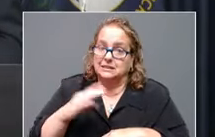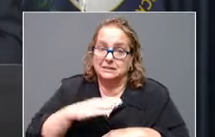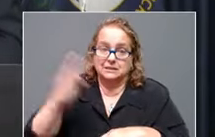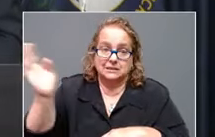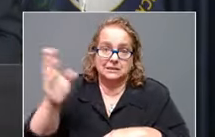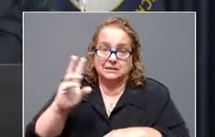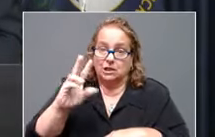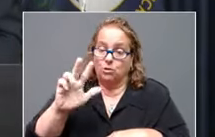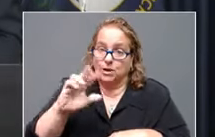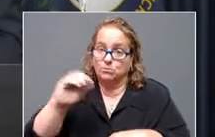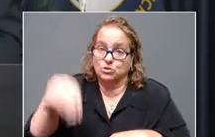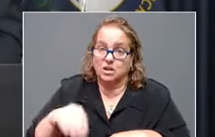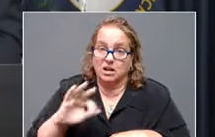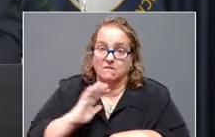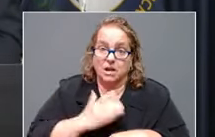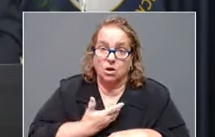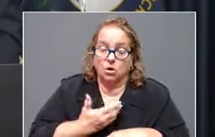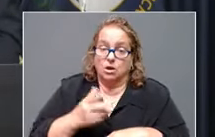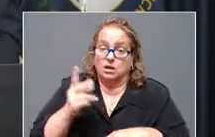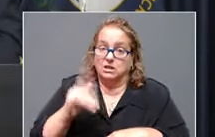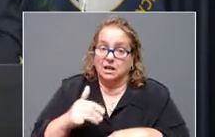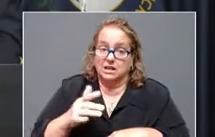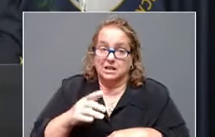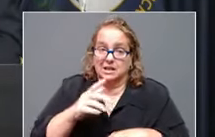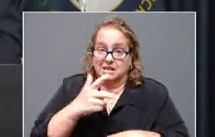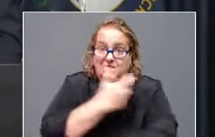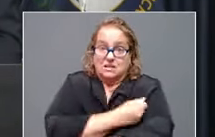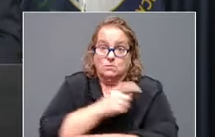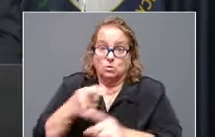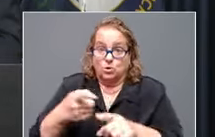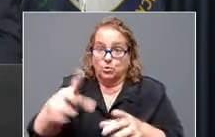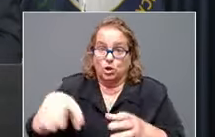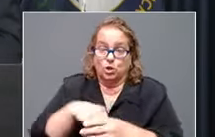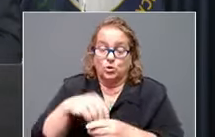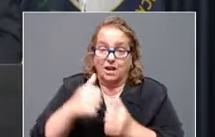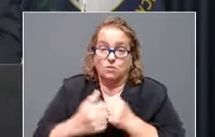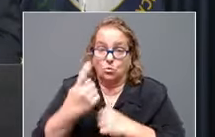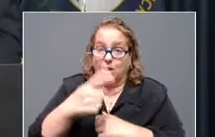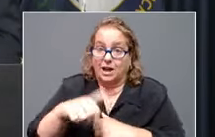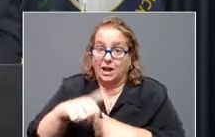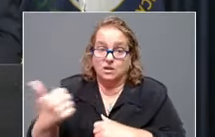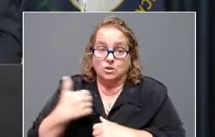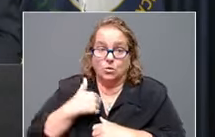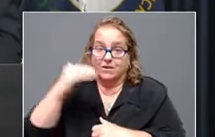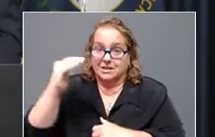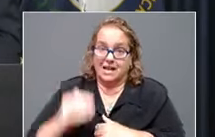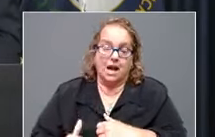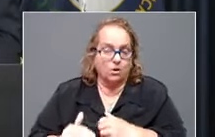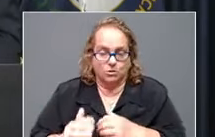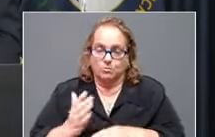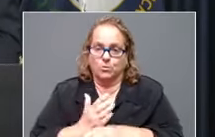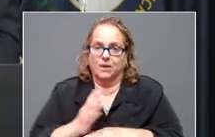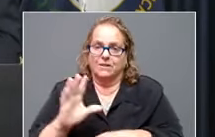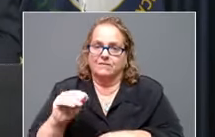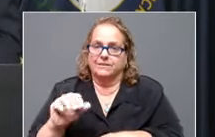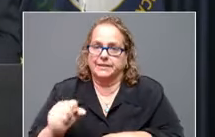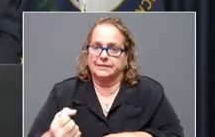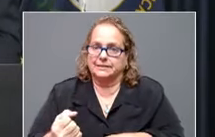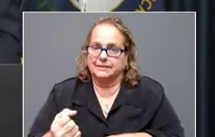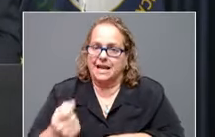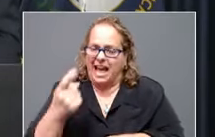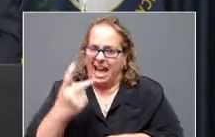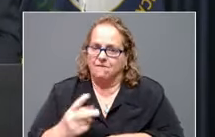63% of our Commonwealth is vaccinated. And then when you include everybody else, we're down in the low 50s. It means more than half of our